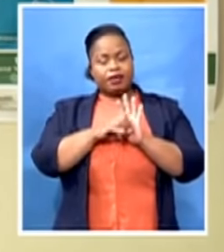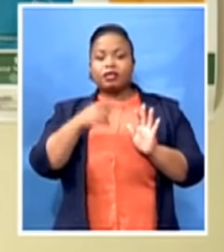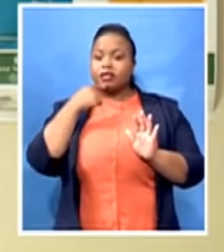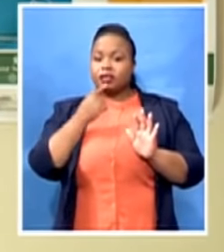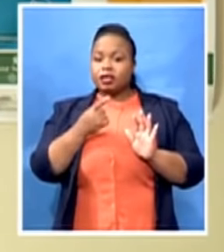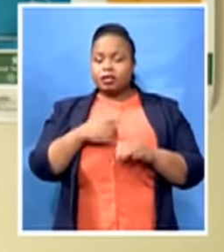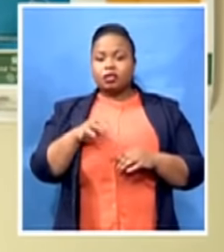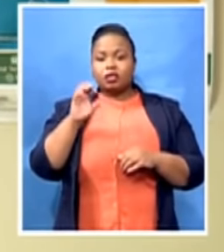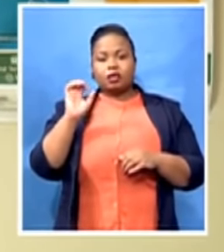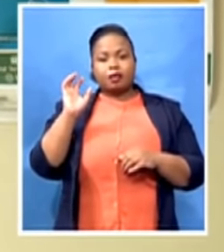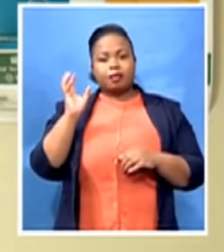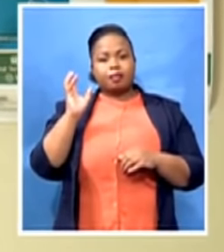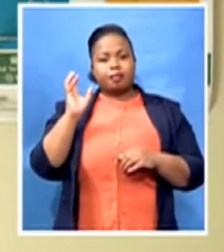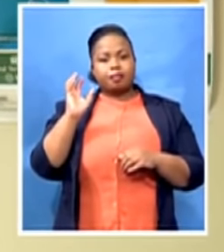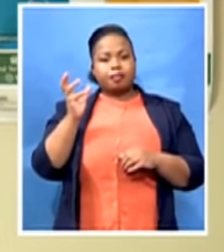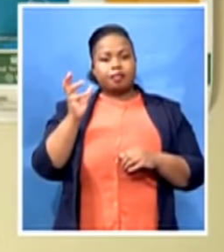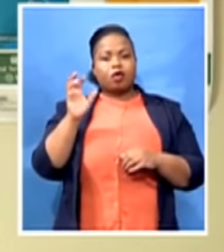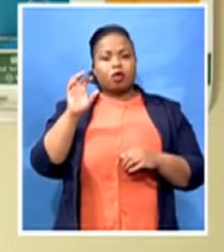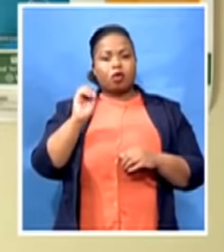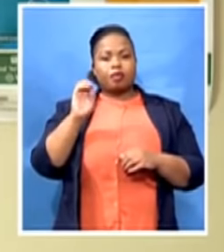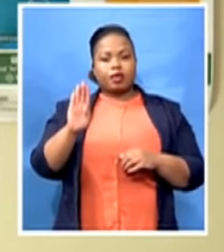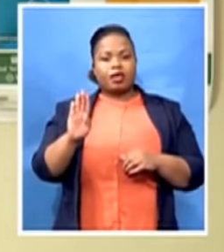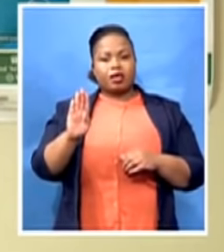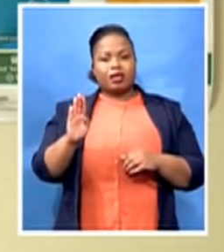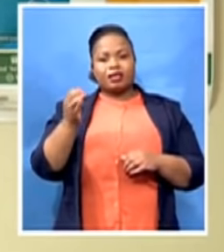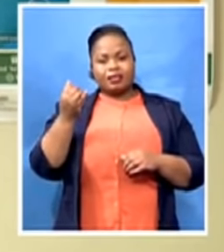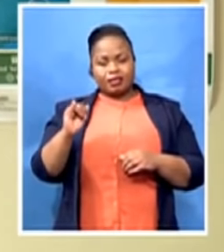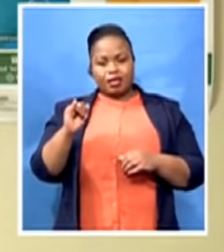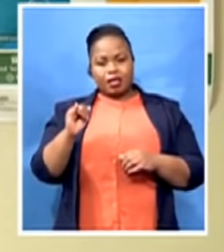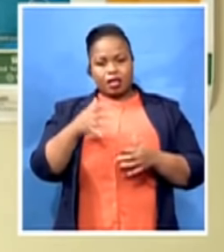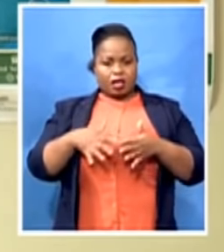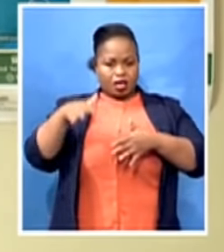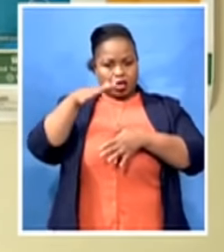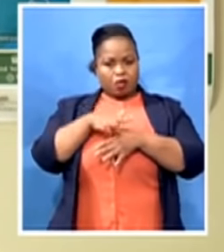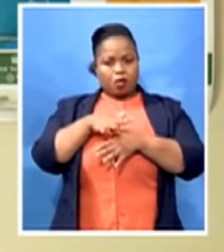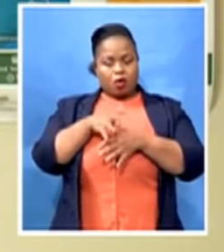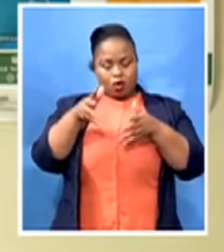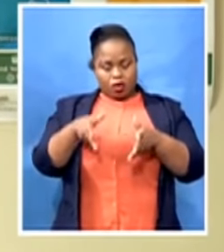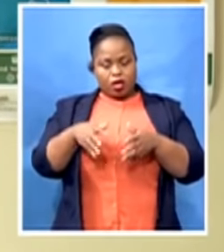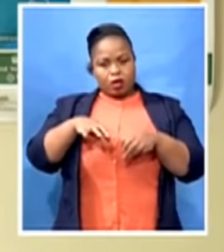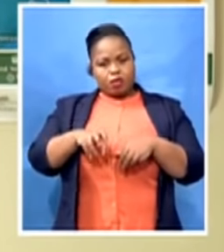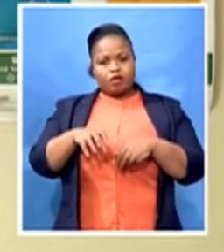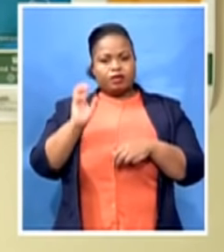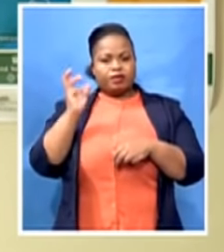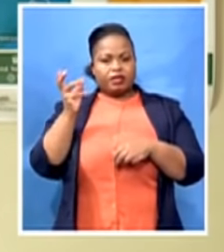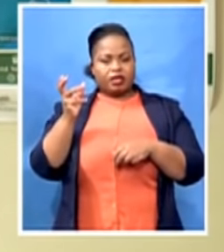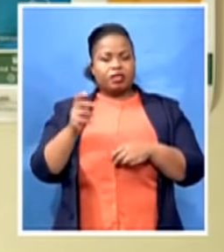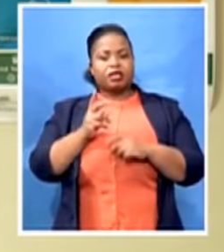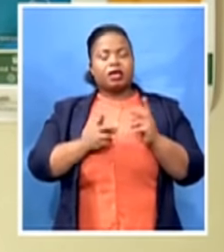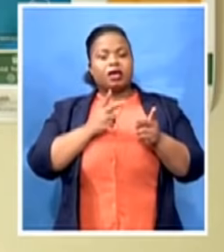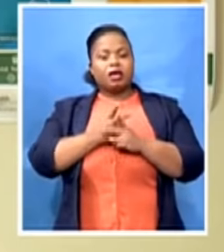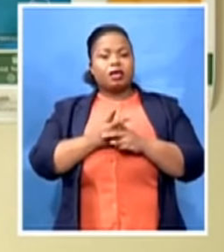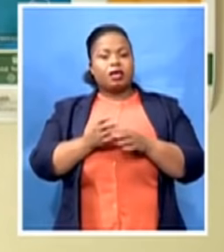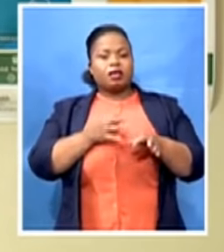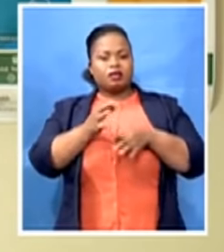the epicenter in the Free State. And they were also outlining in terms of where are we in terms of